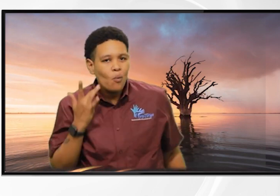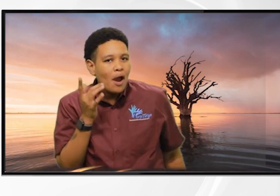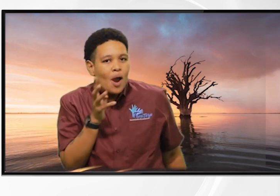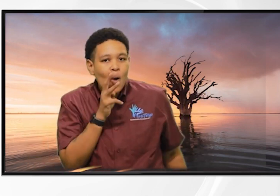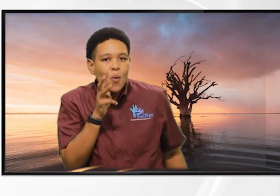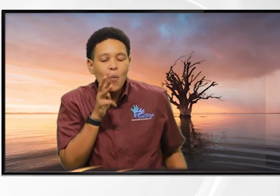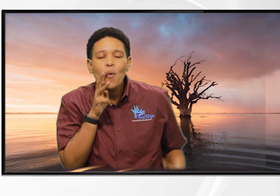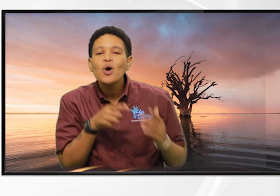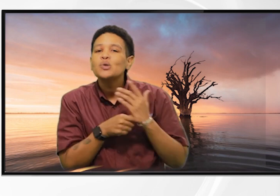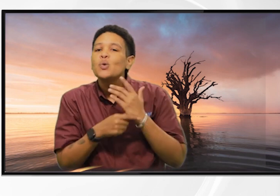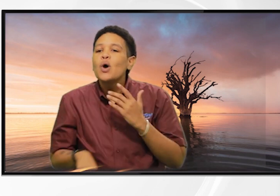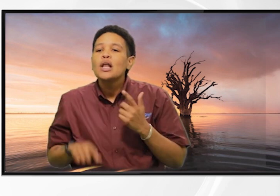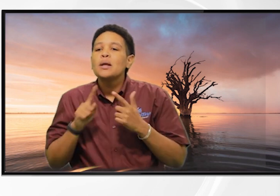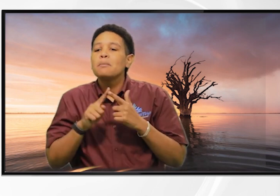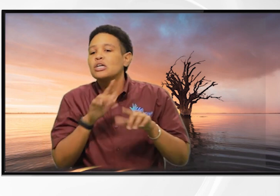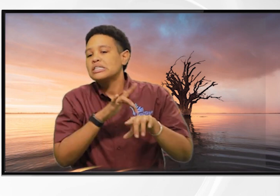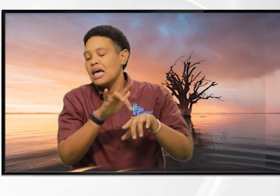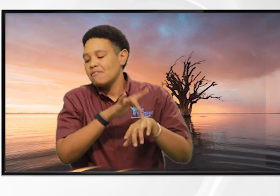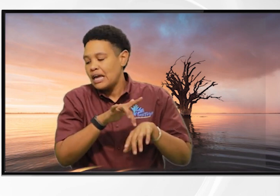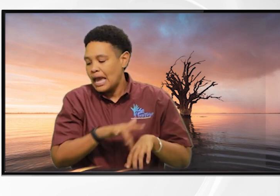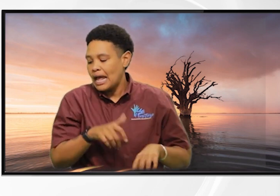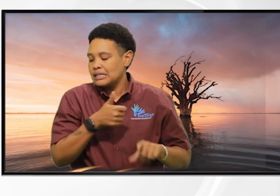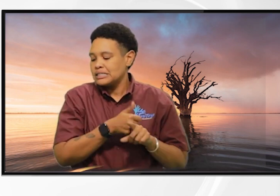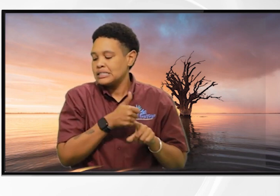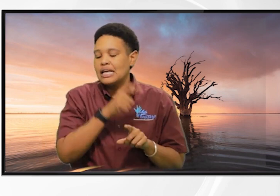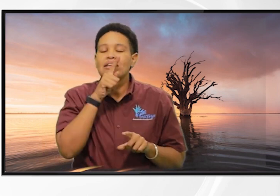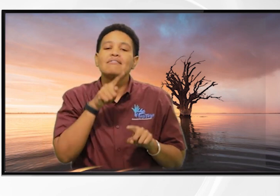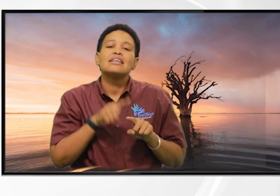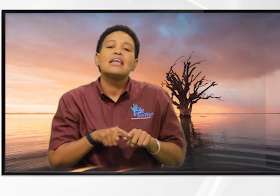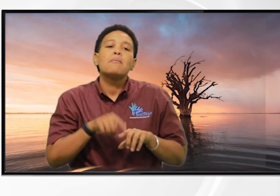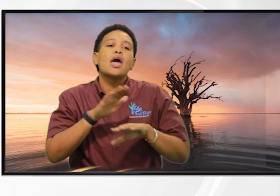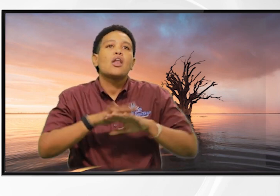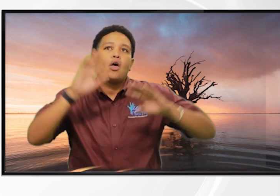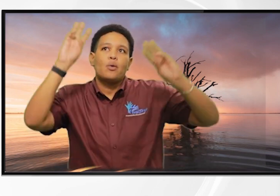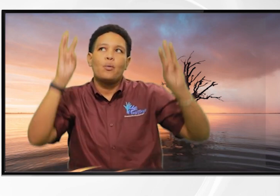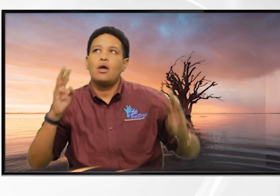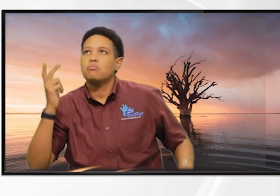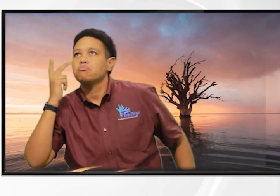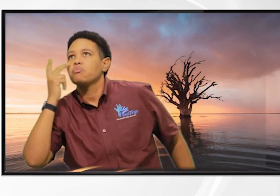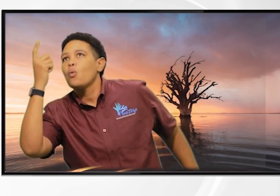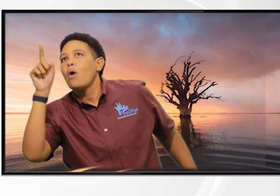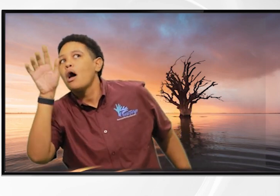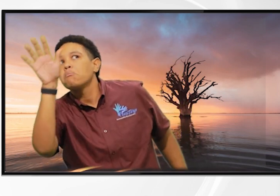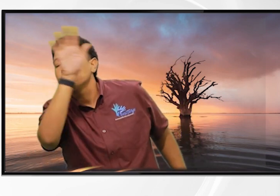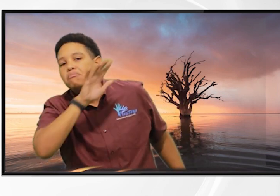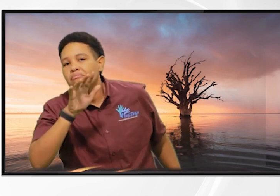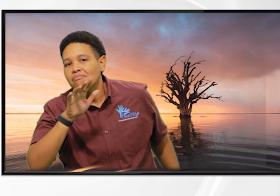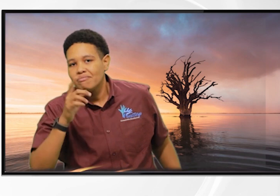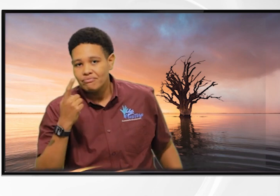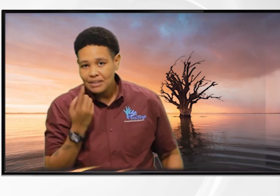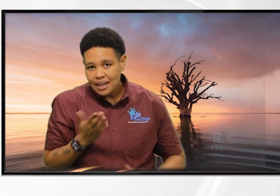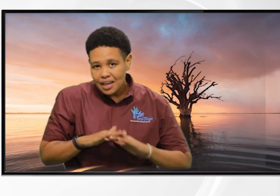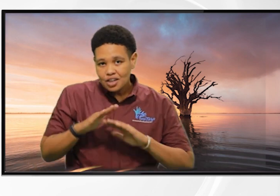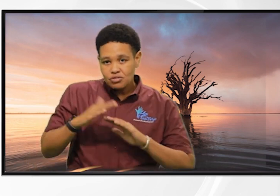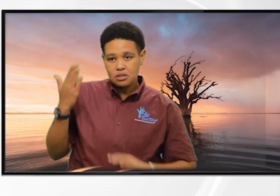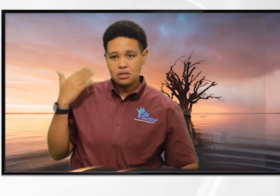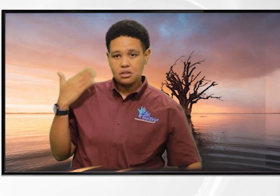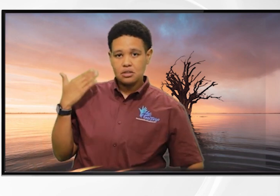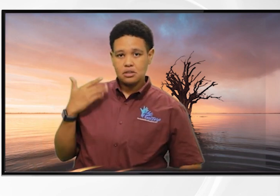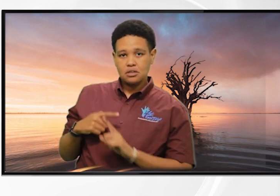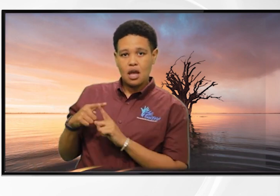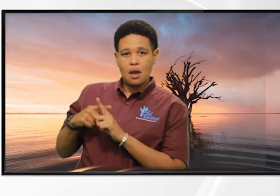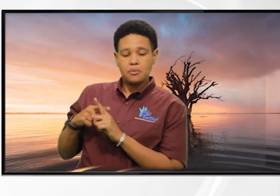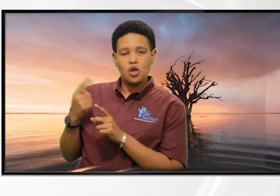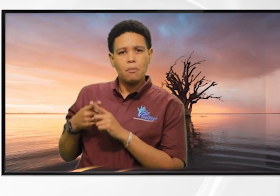water quality and availability is subject to climatic conditions. Increasing temperature and